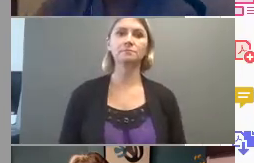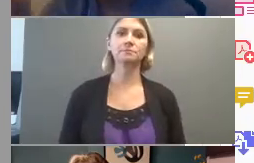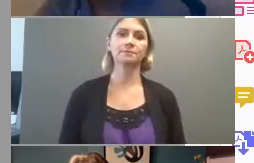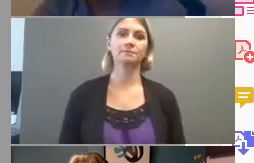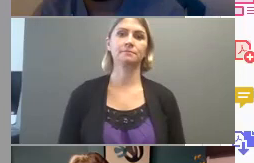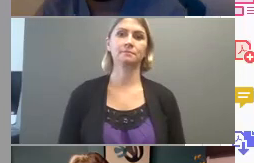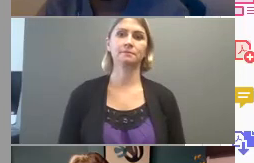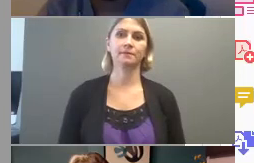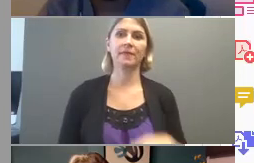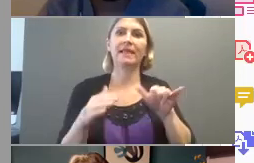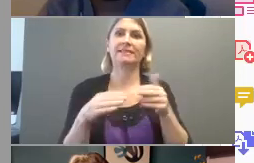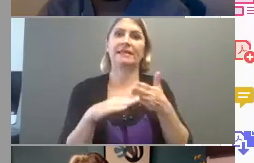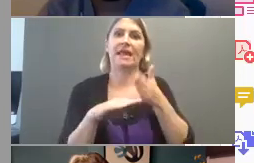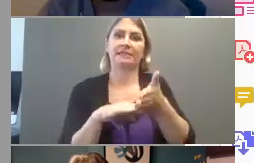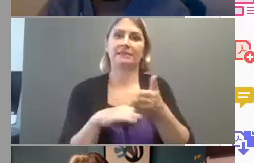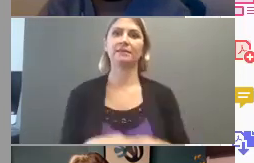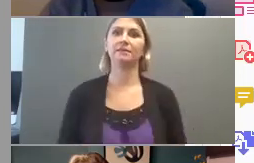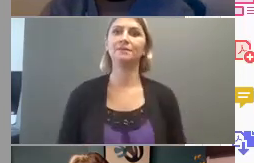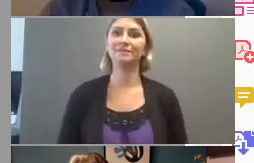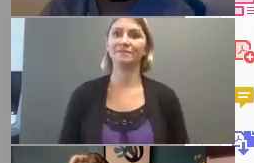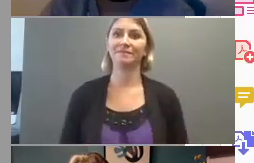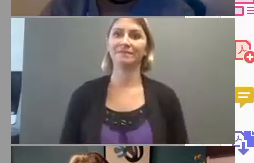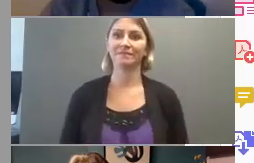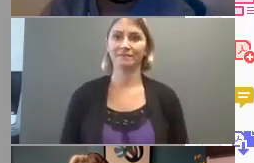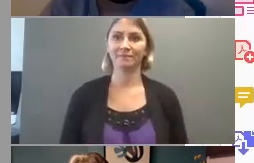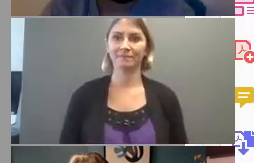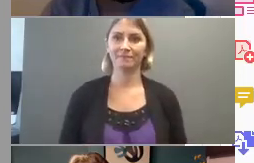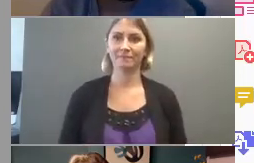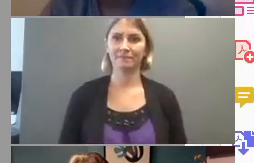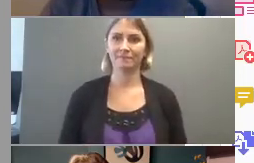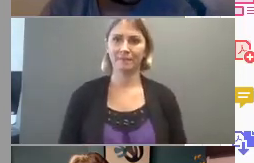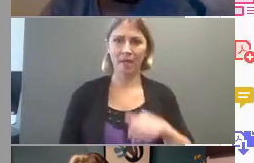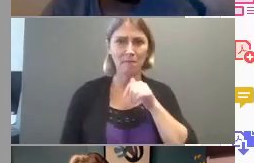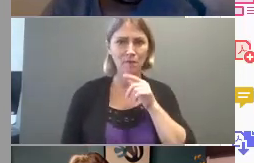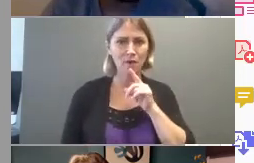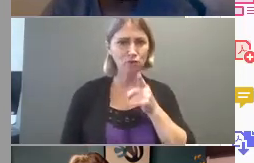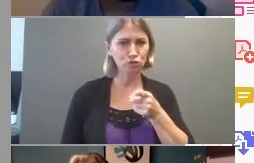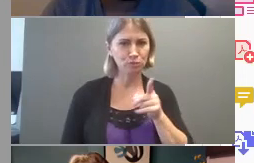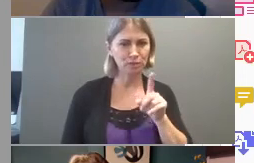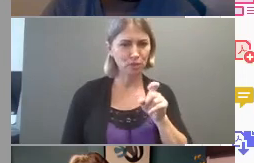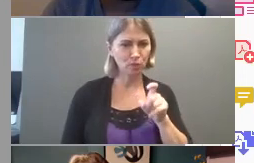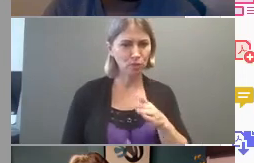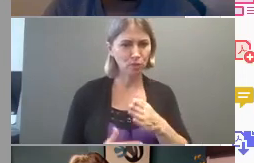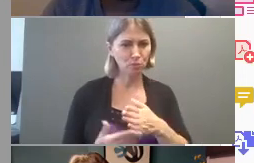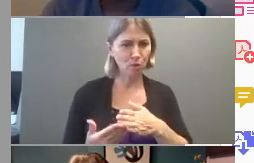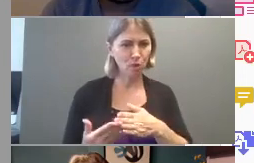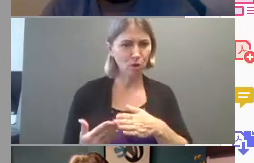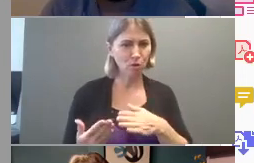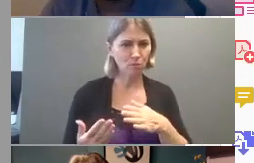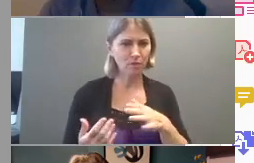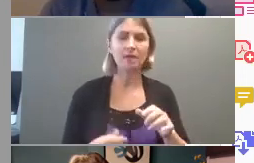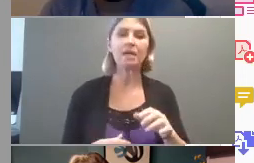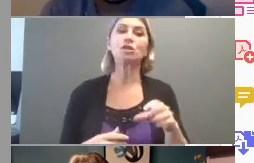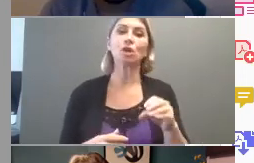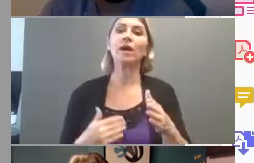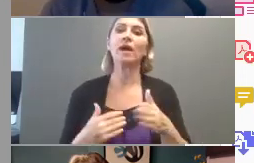That is why I extended the deadline. Perfect. I'm not sure about question number part 2 of question 3, but